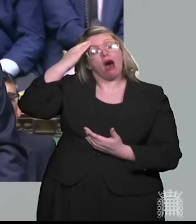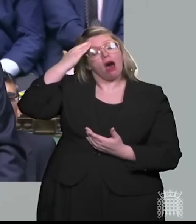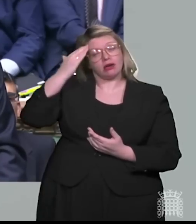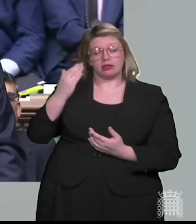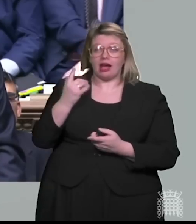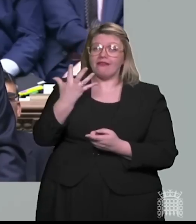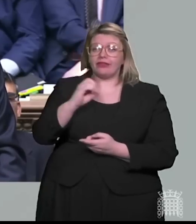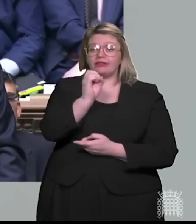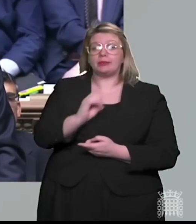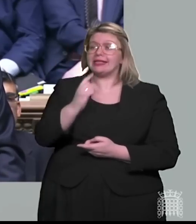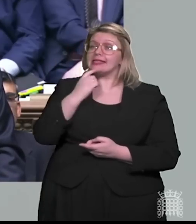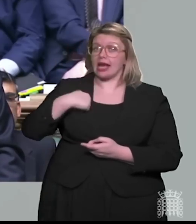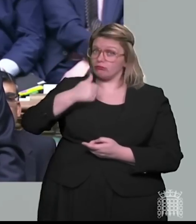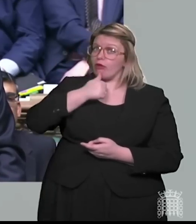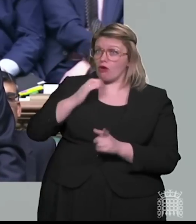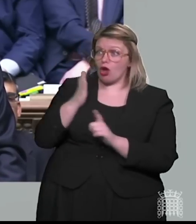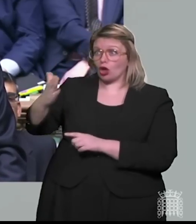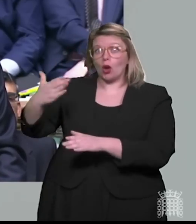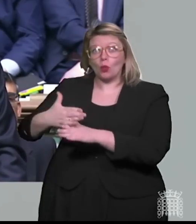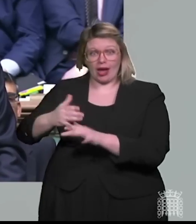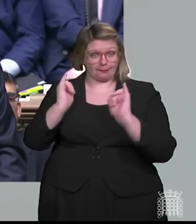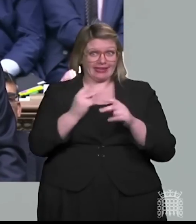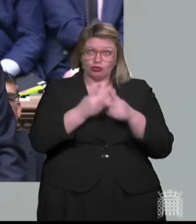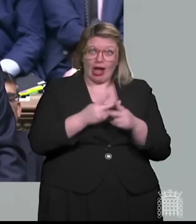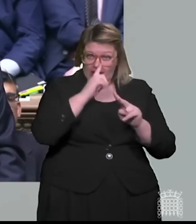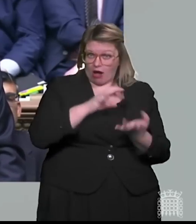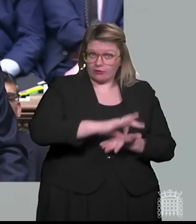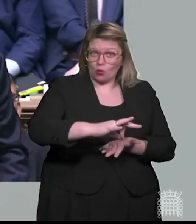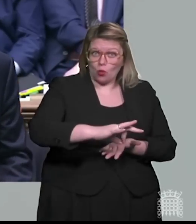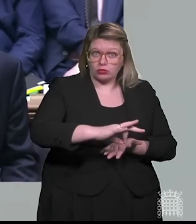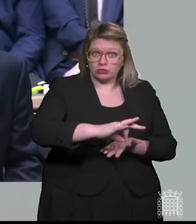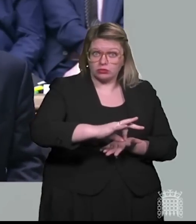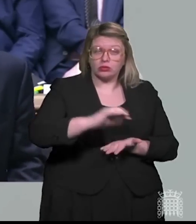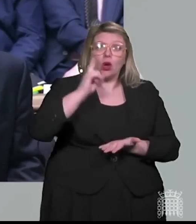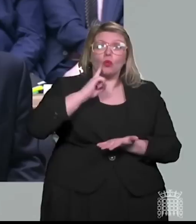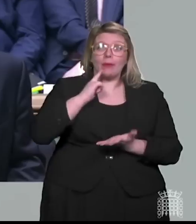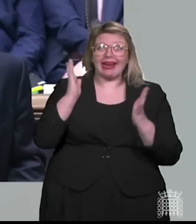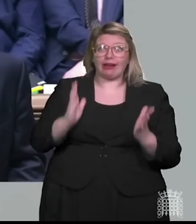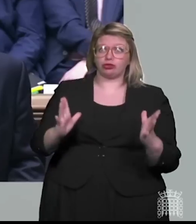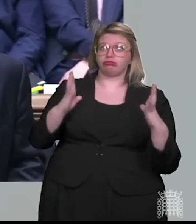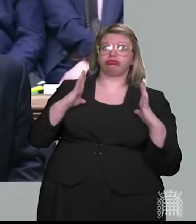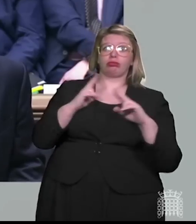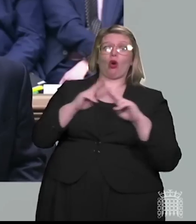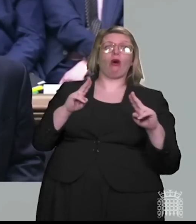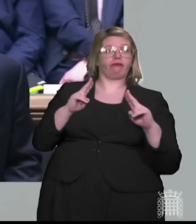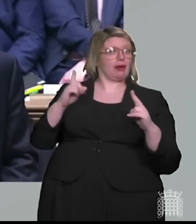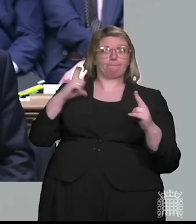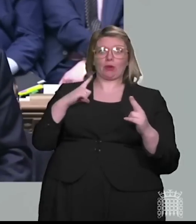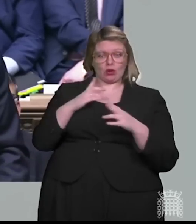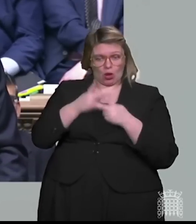to work if they could arrange suitable childcare. For many women, a career break becomes a career